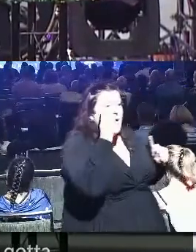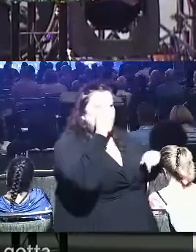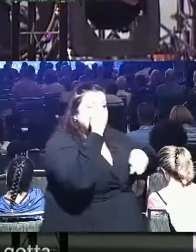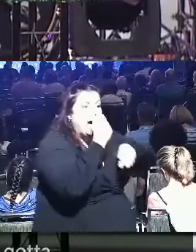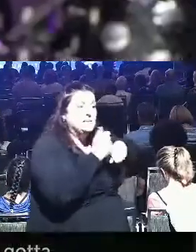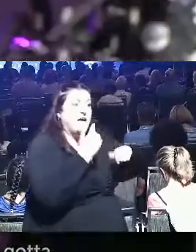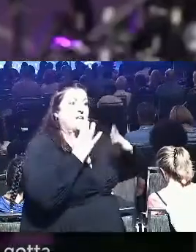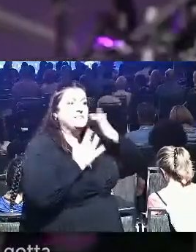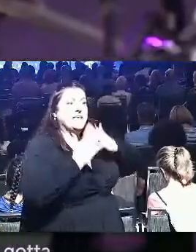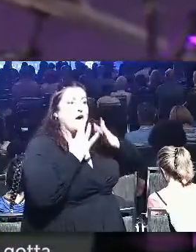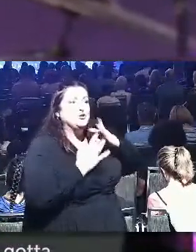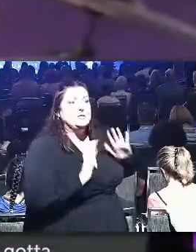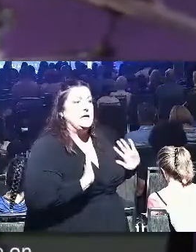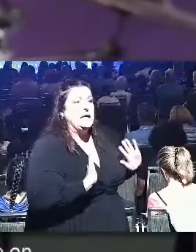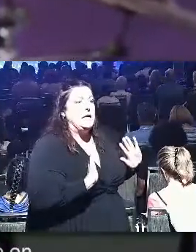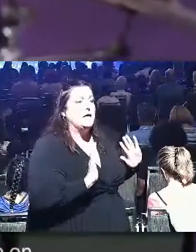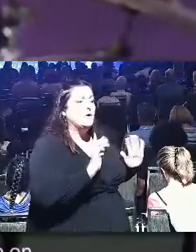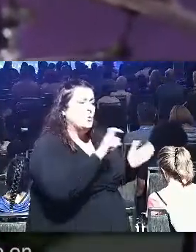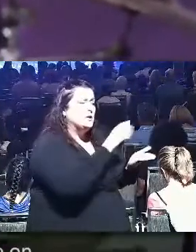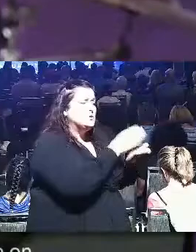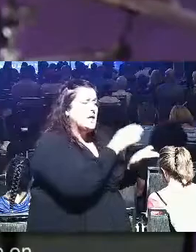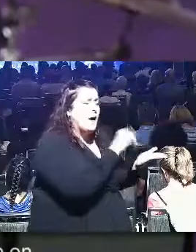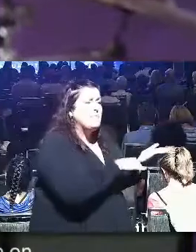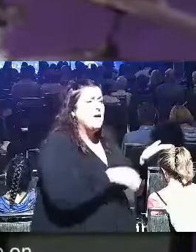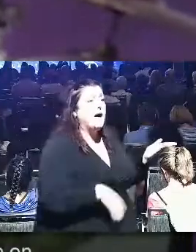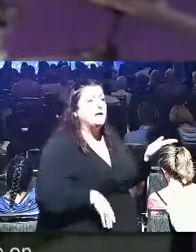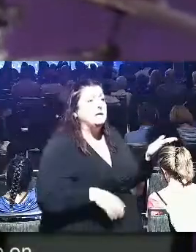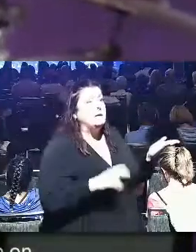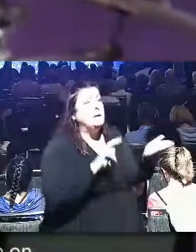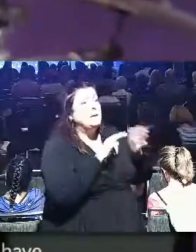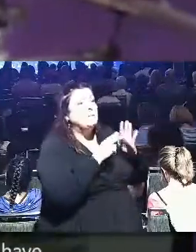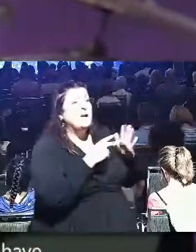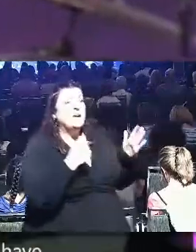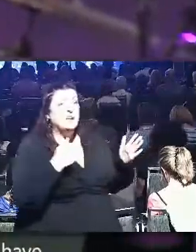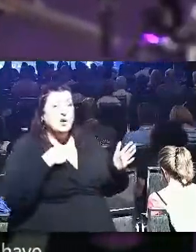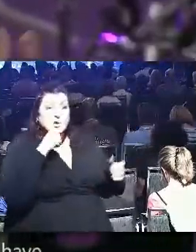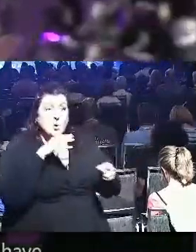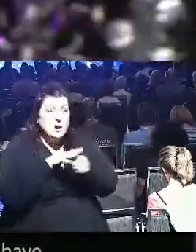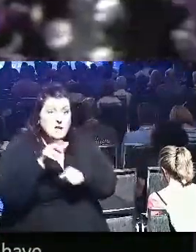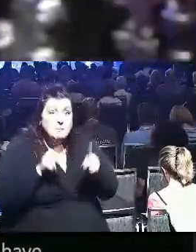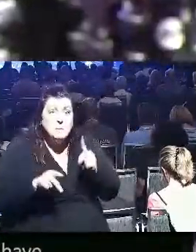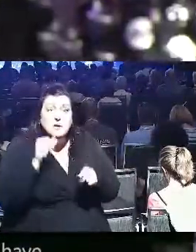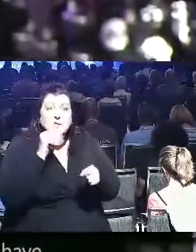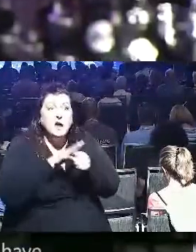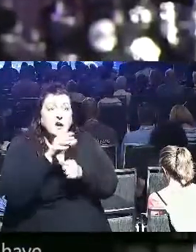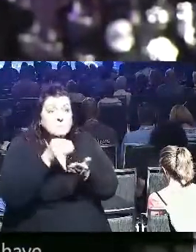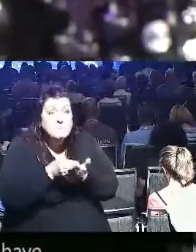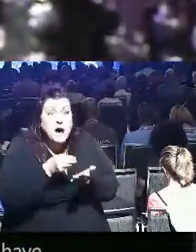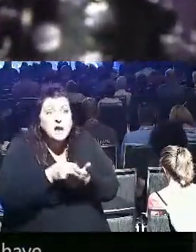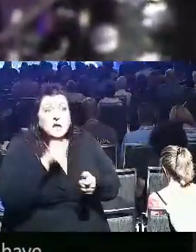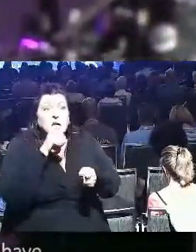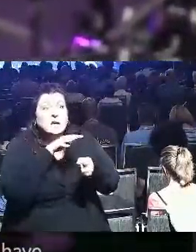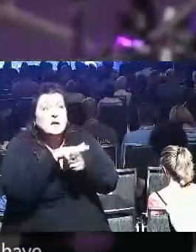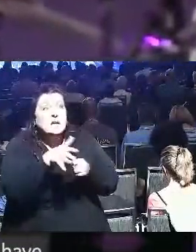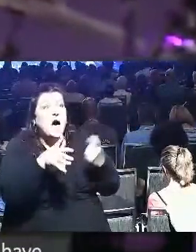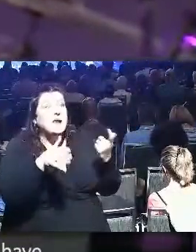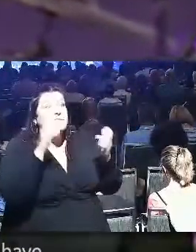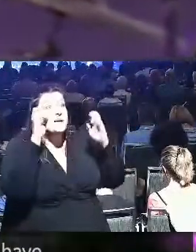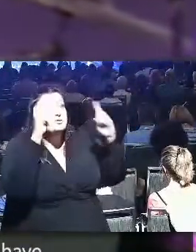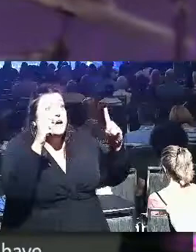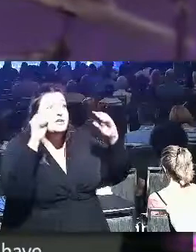what? We're not being held back because we don't have enough people, money, places, time, education,